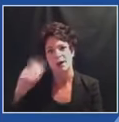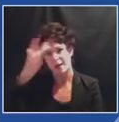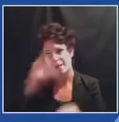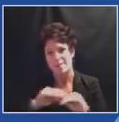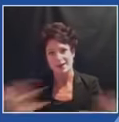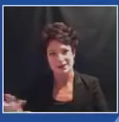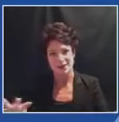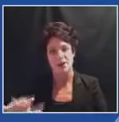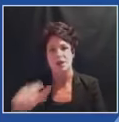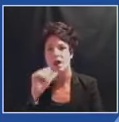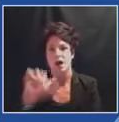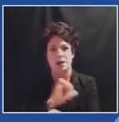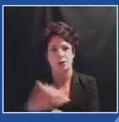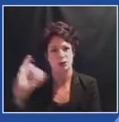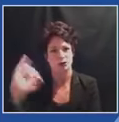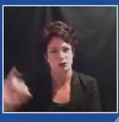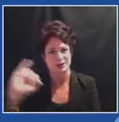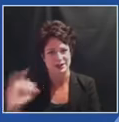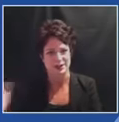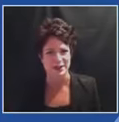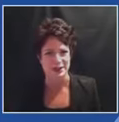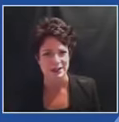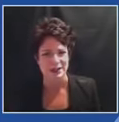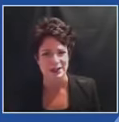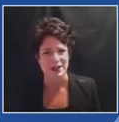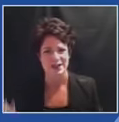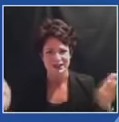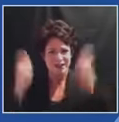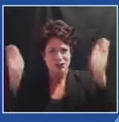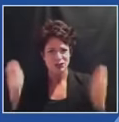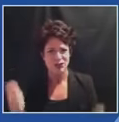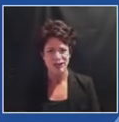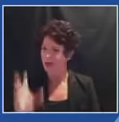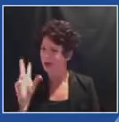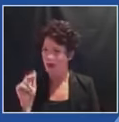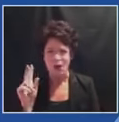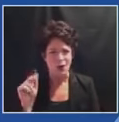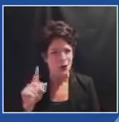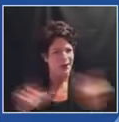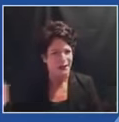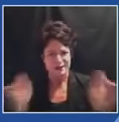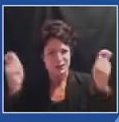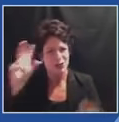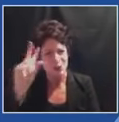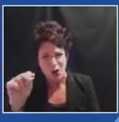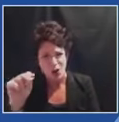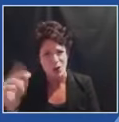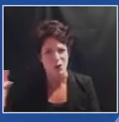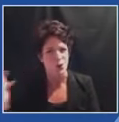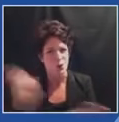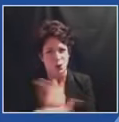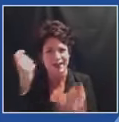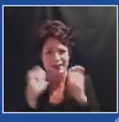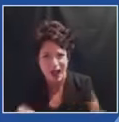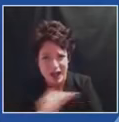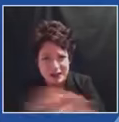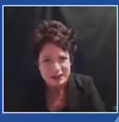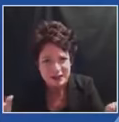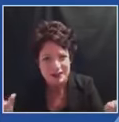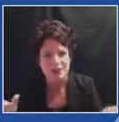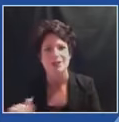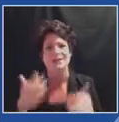There's no victory to be celebrated. We should hope, but there's no victory to be celebrated. We're still down nearly